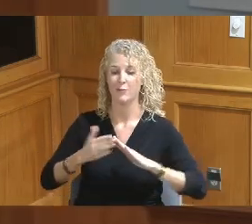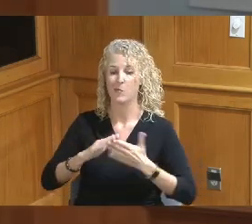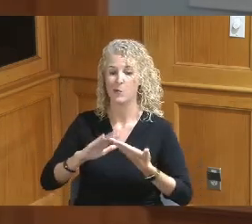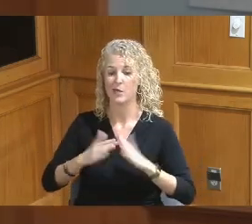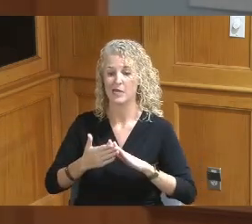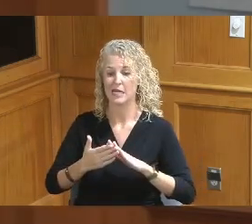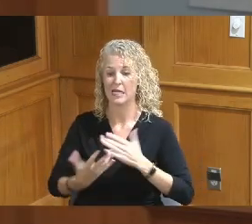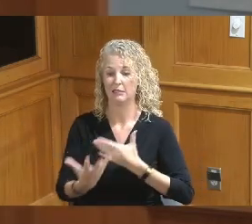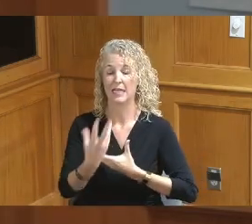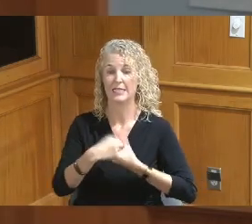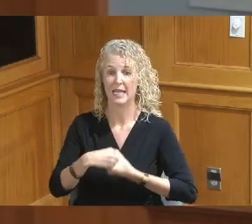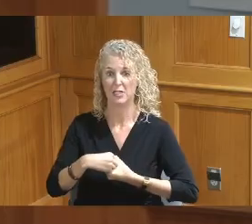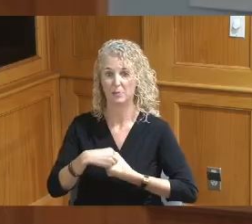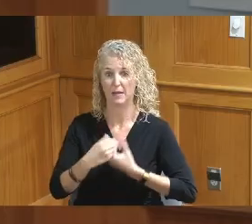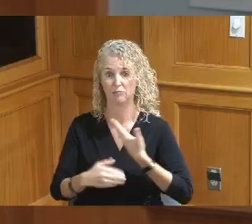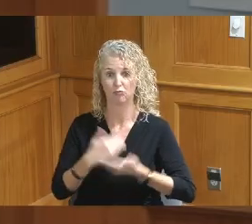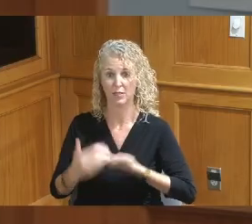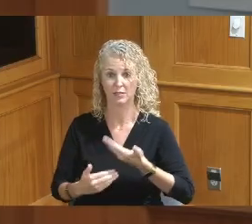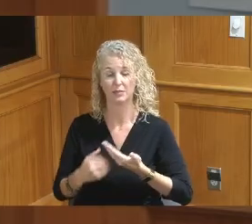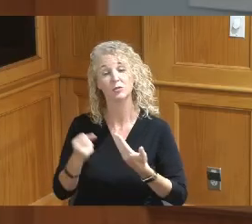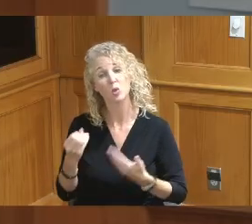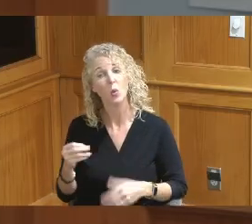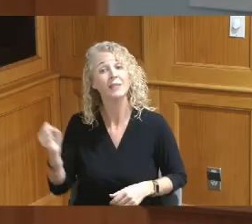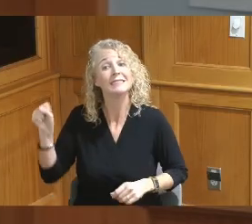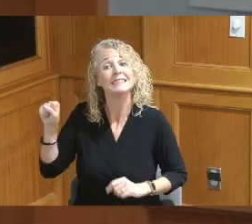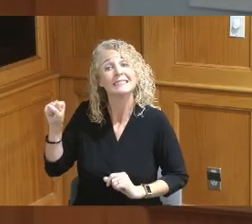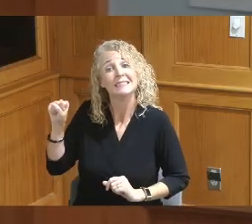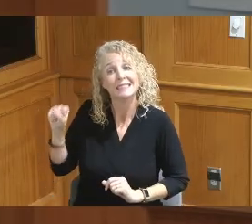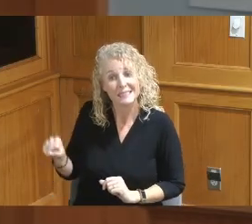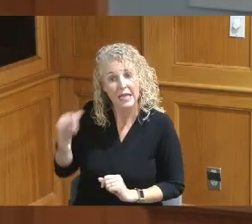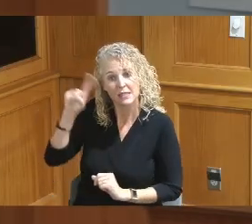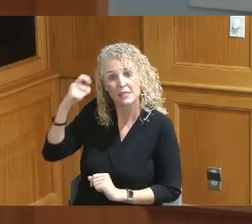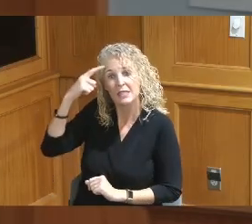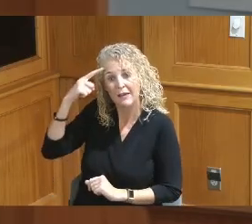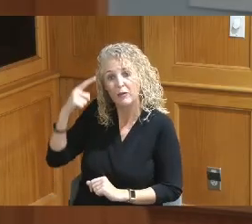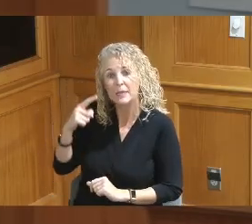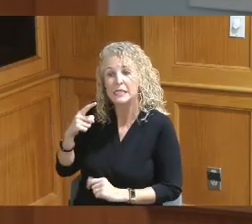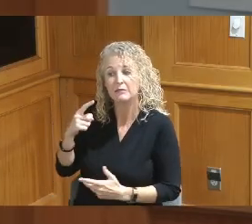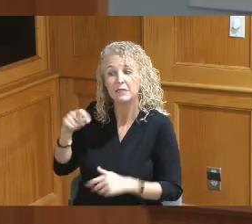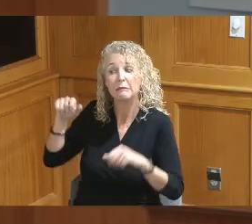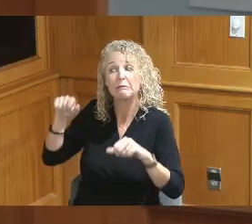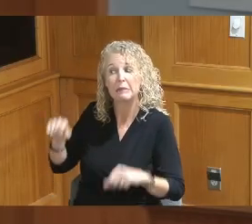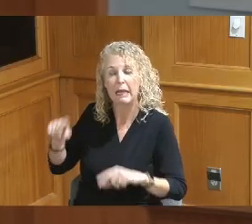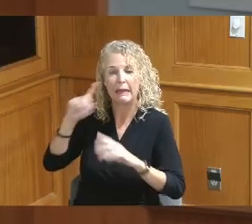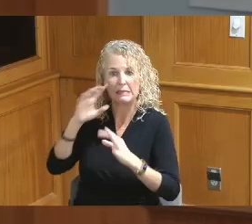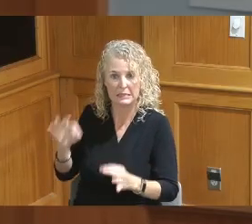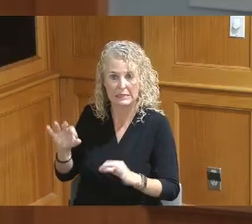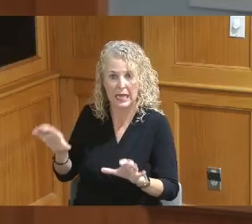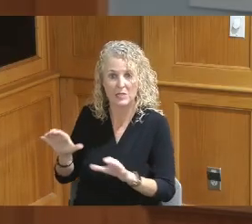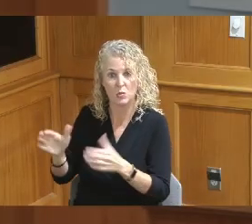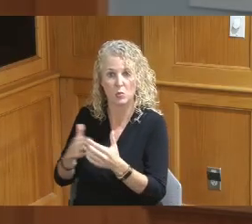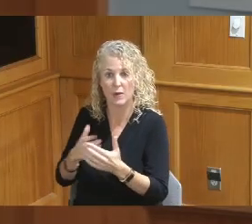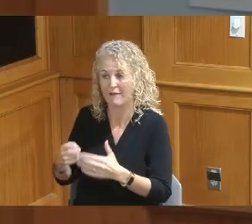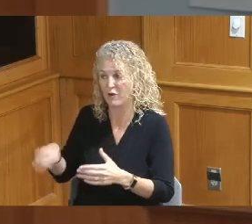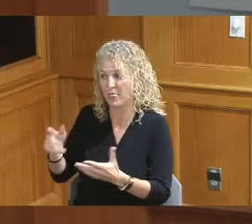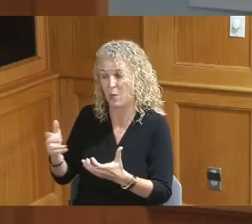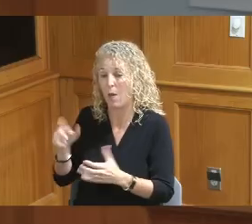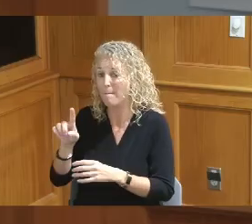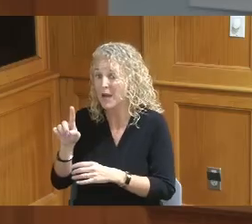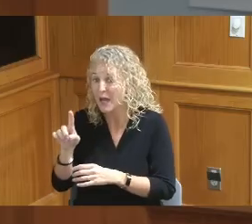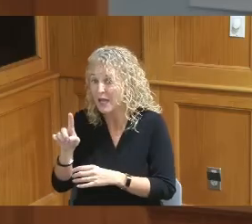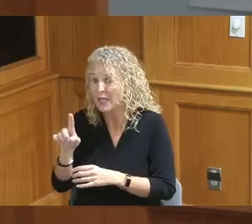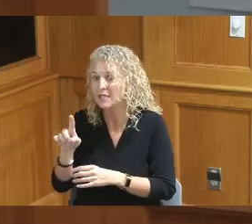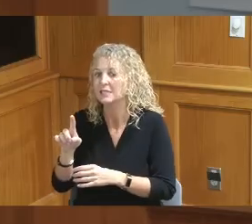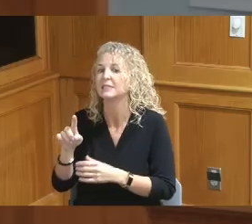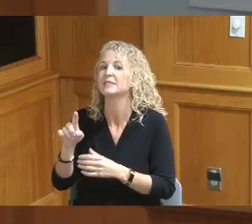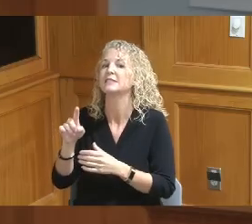built into it by law. So yes, the jurisdiction ultimately can decide to do whatever they want. The question is,